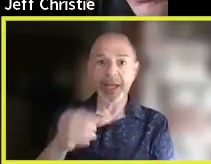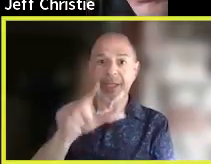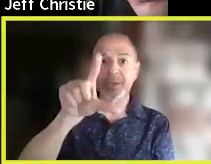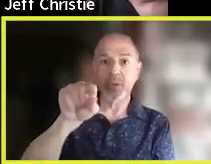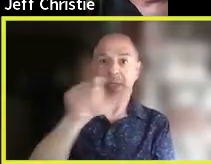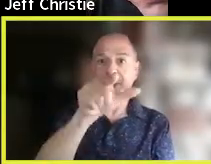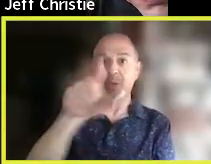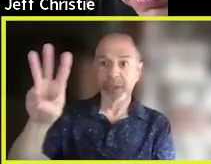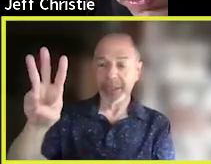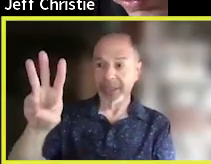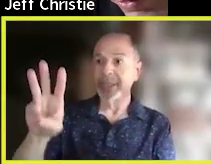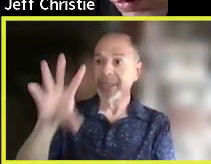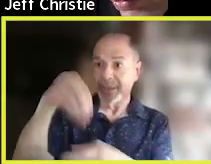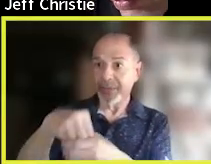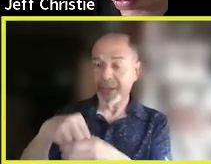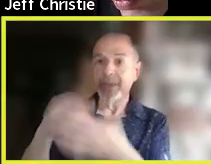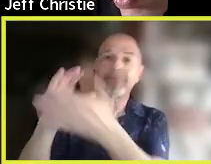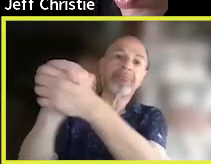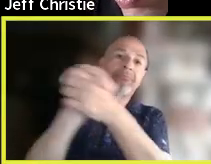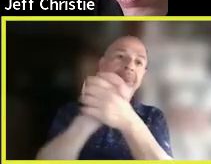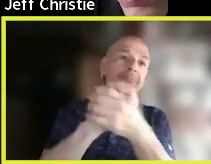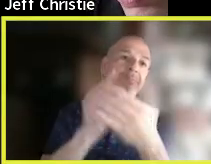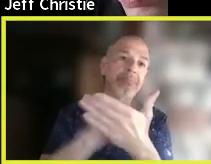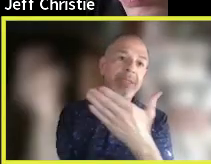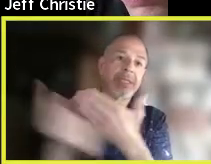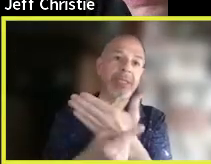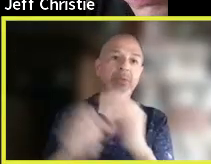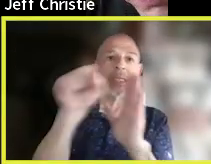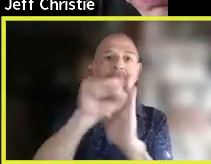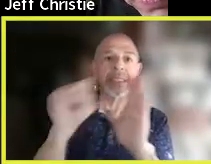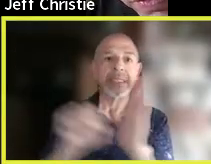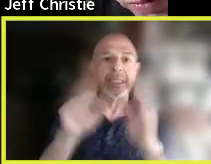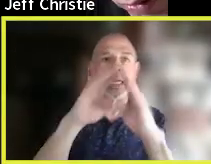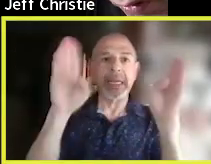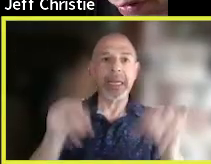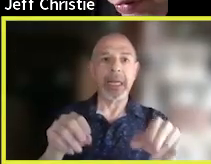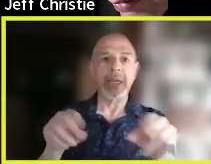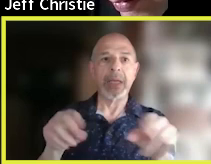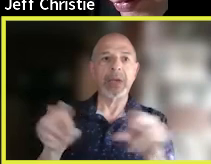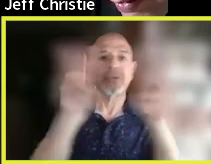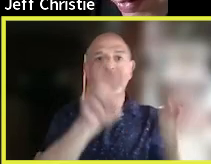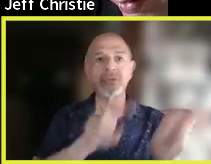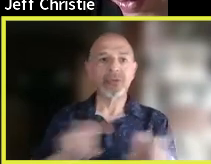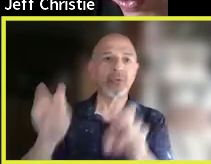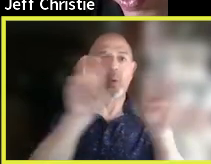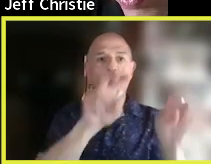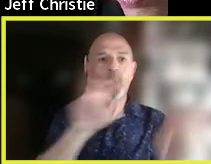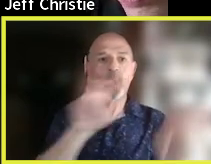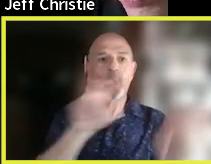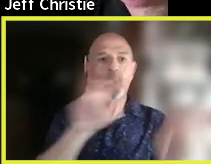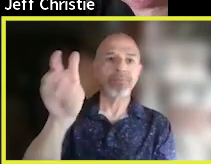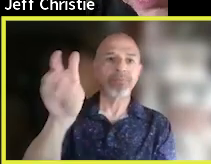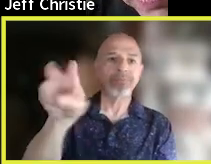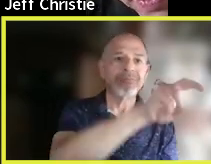you. But next week we're going on the State House tour for our class. So yeah, that's exciting. And we get to do this mock